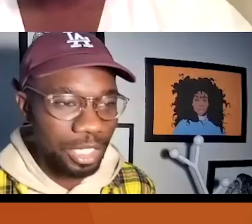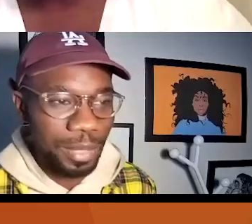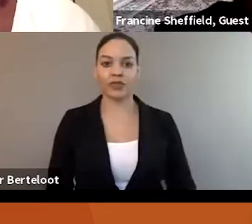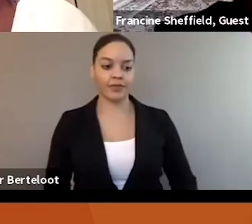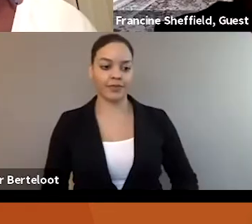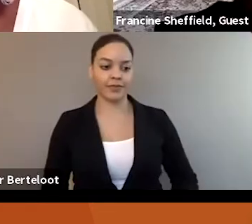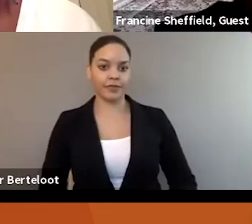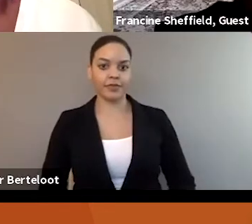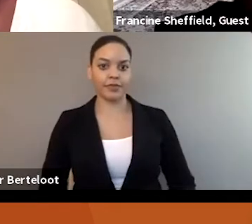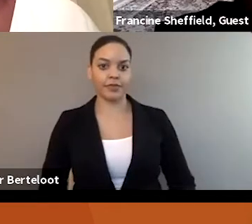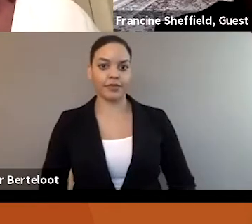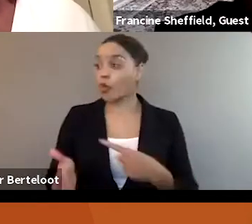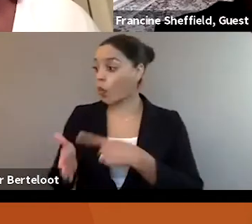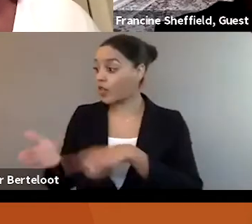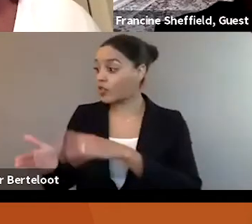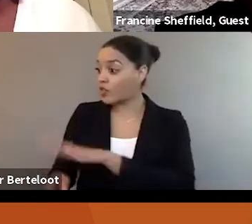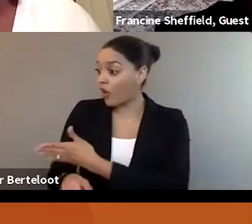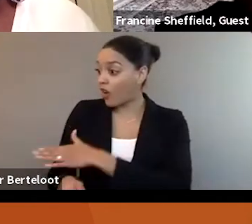All right, so what are we dancing to? I can't wait.